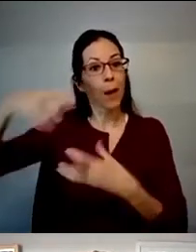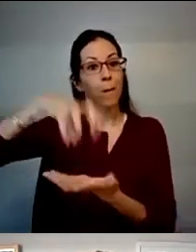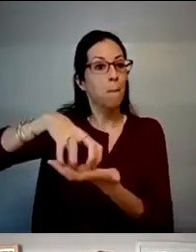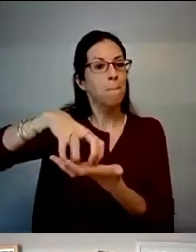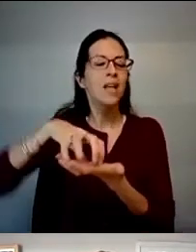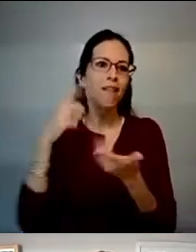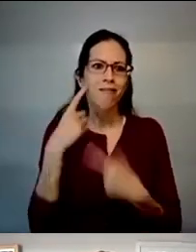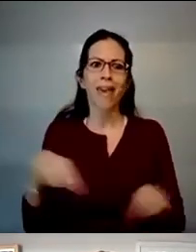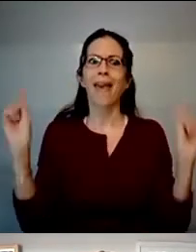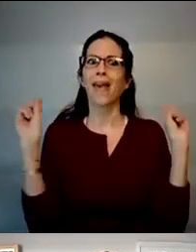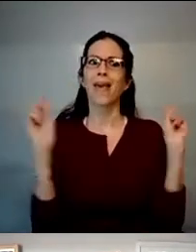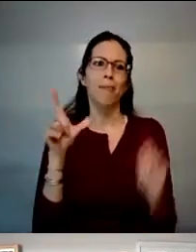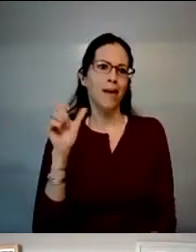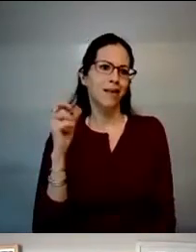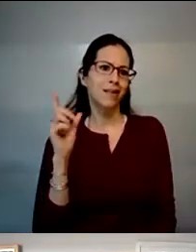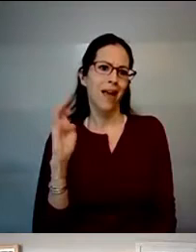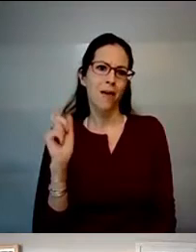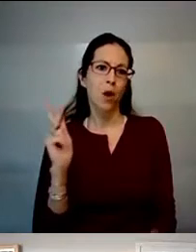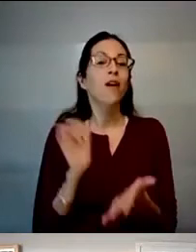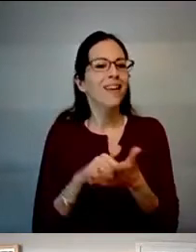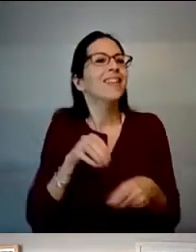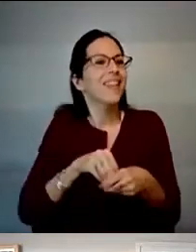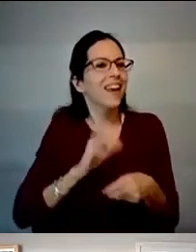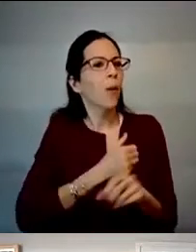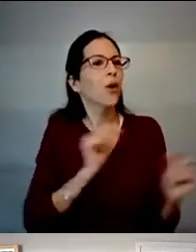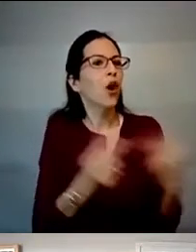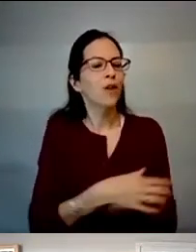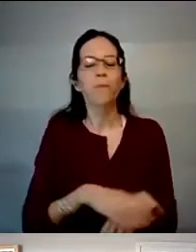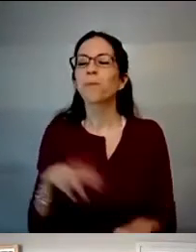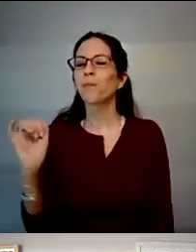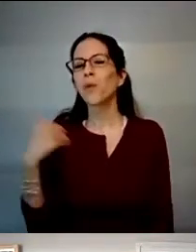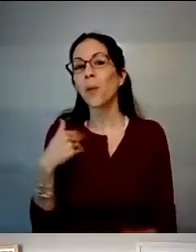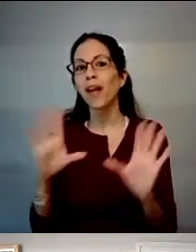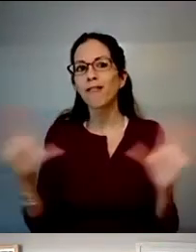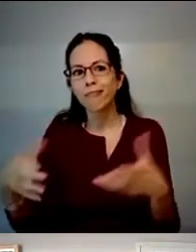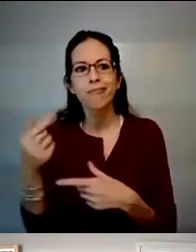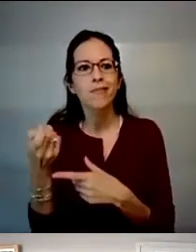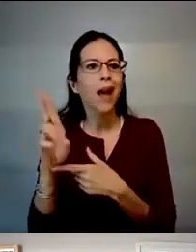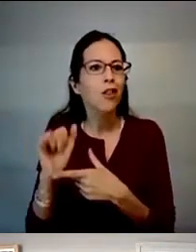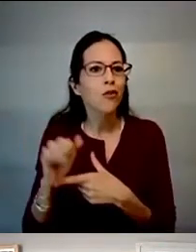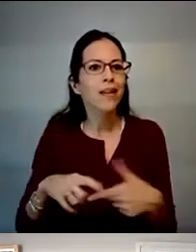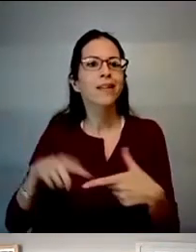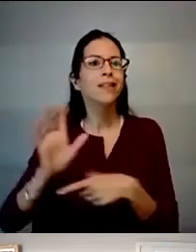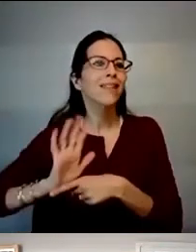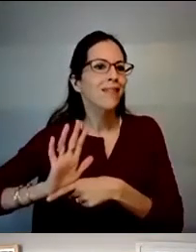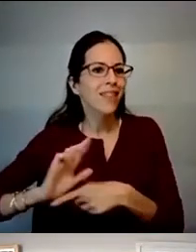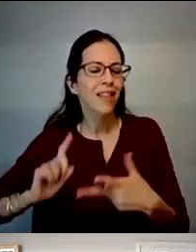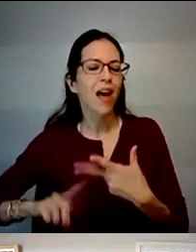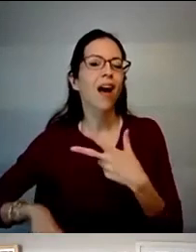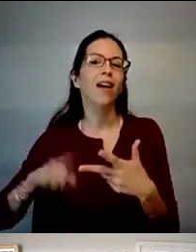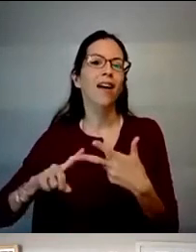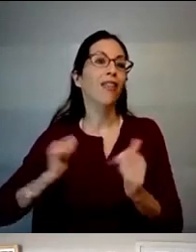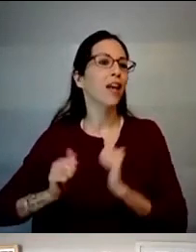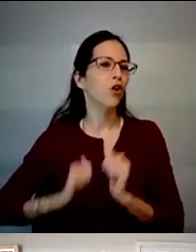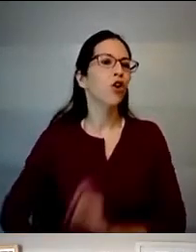garden. And then also on that 19-acre site, we have our galleries, cinemas, and theater. The Walker Art Center, and you'll